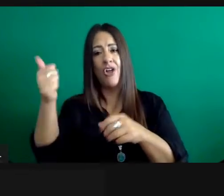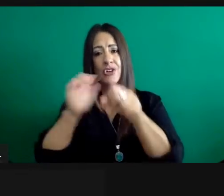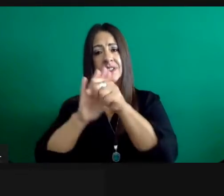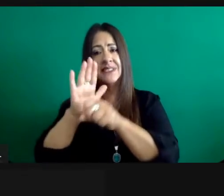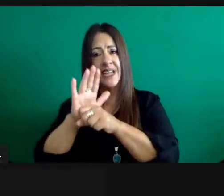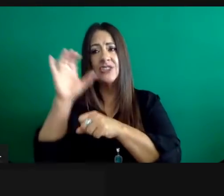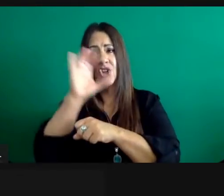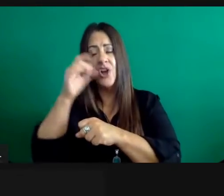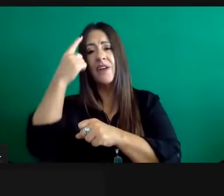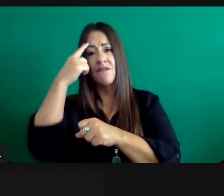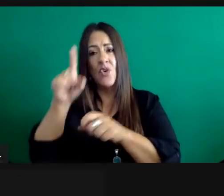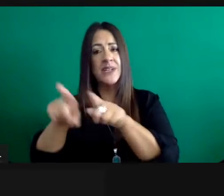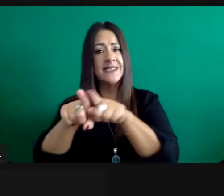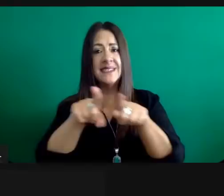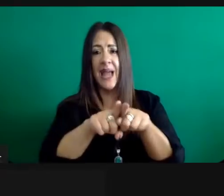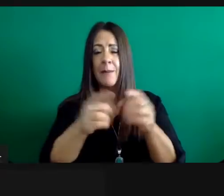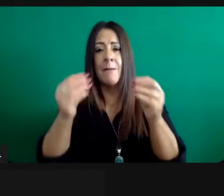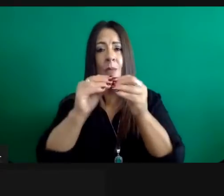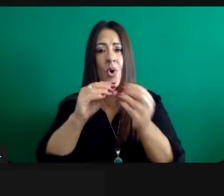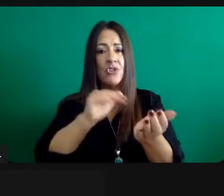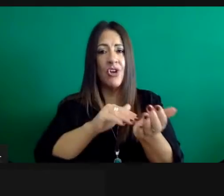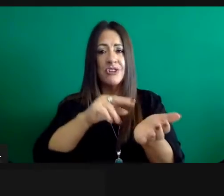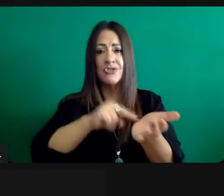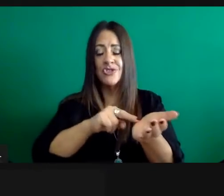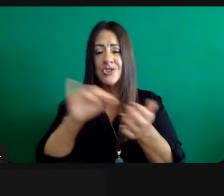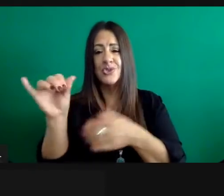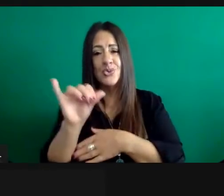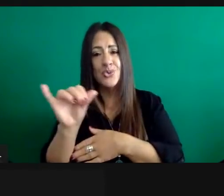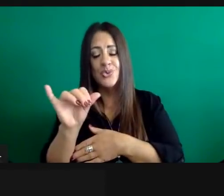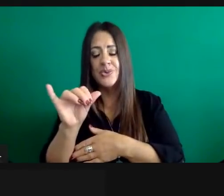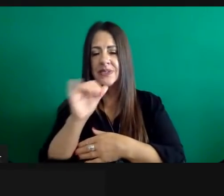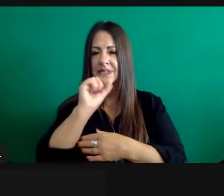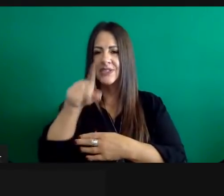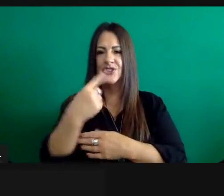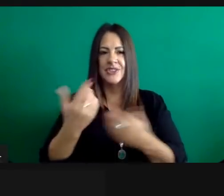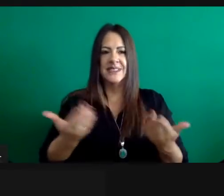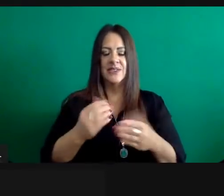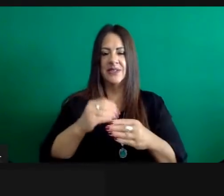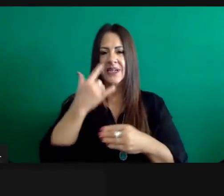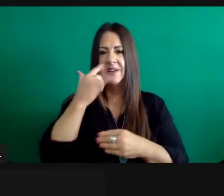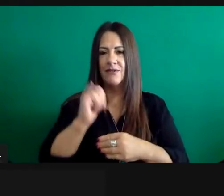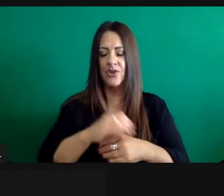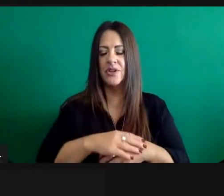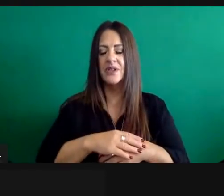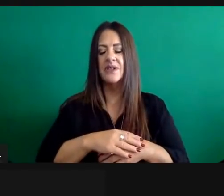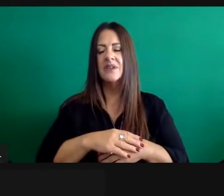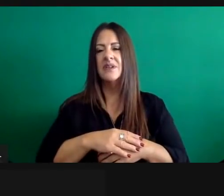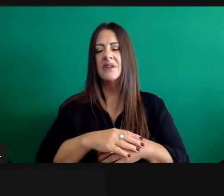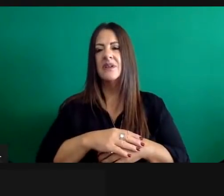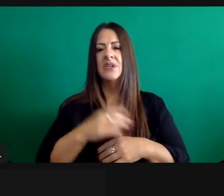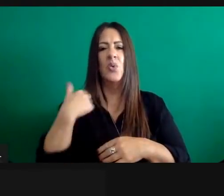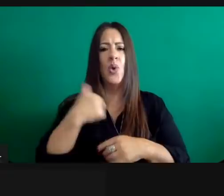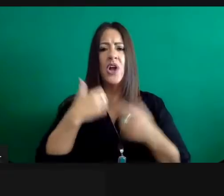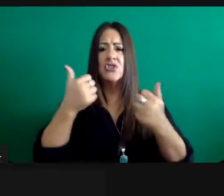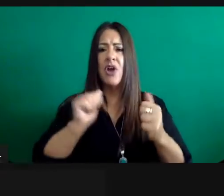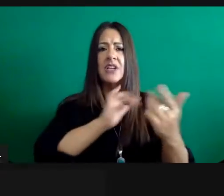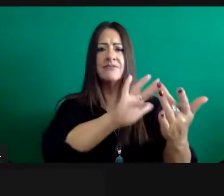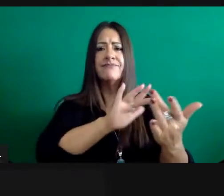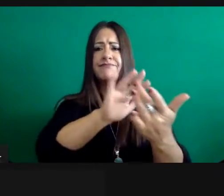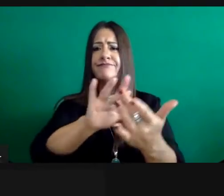hard to fulfill because of what's happening across America with COVID. We're reaching out to as